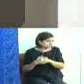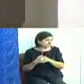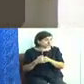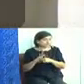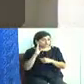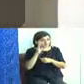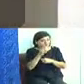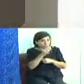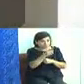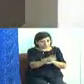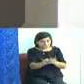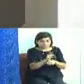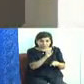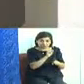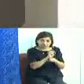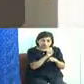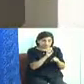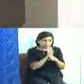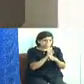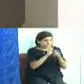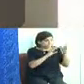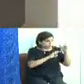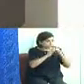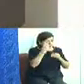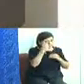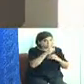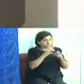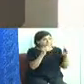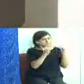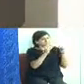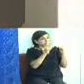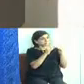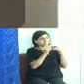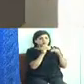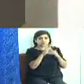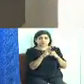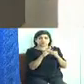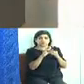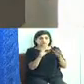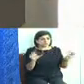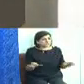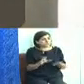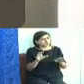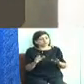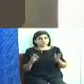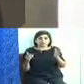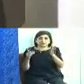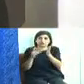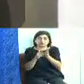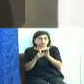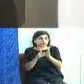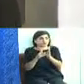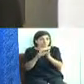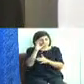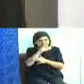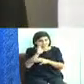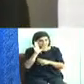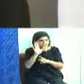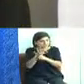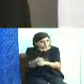Will you work constructively for equality, or will you actively work against those folks who are seeking to do